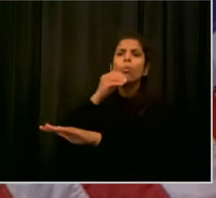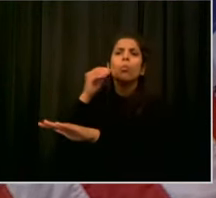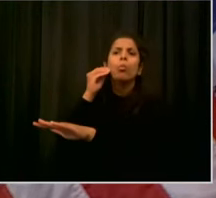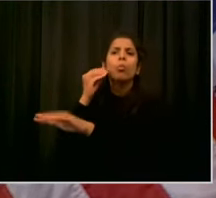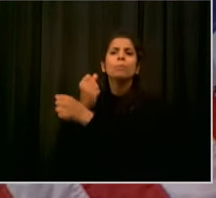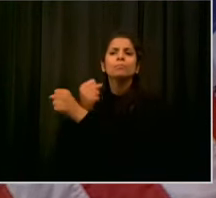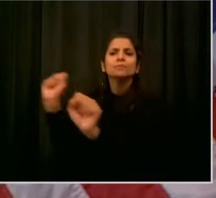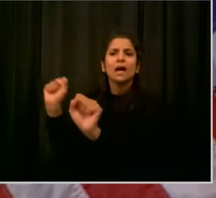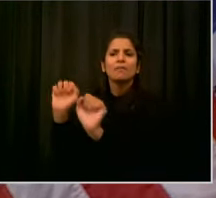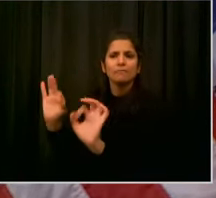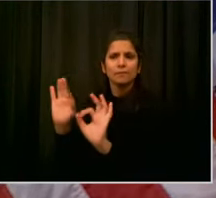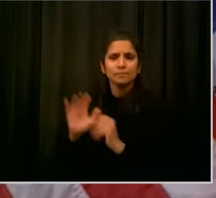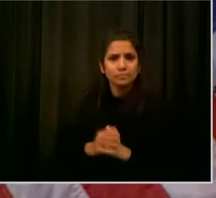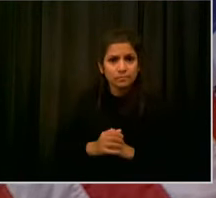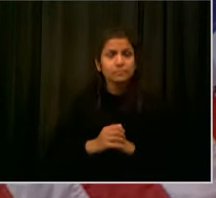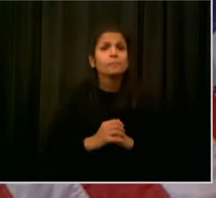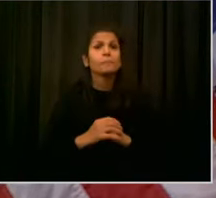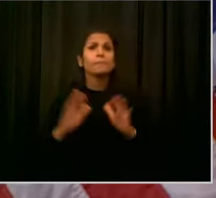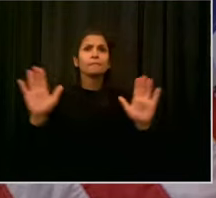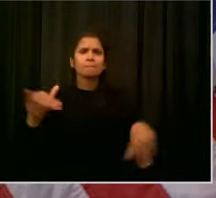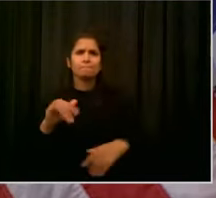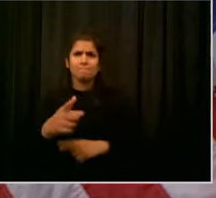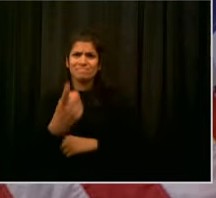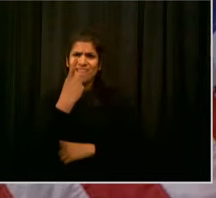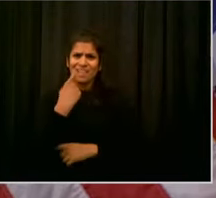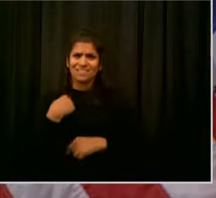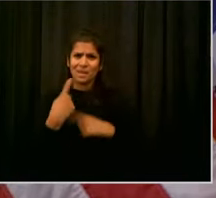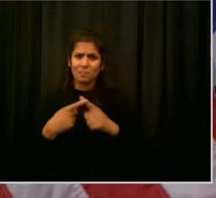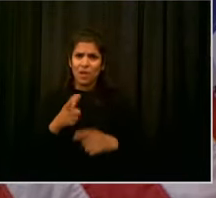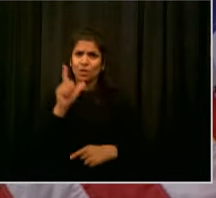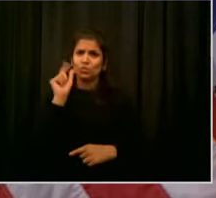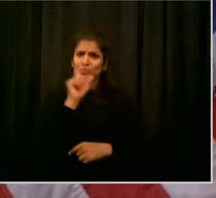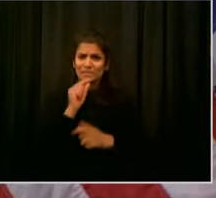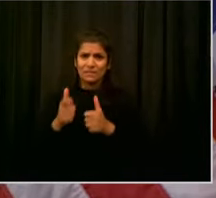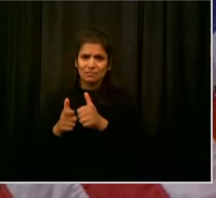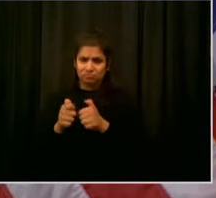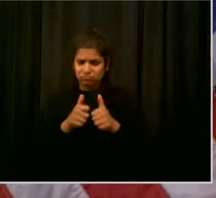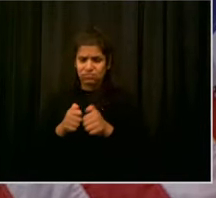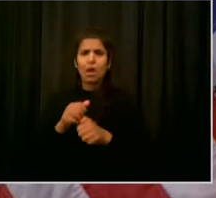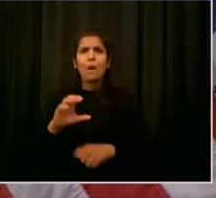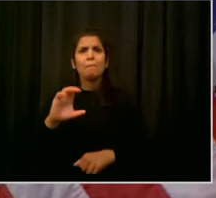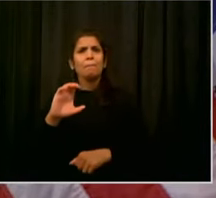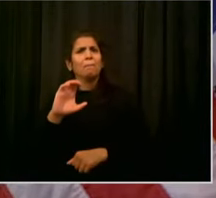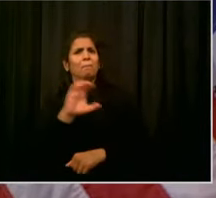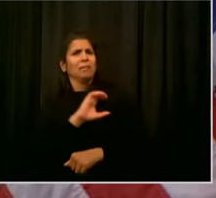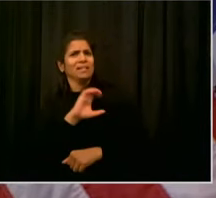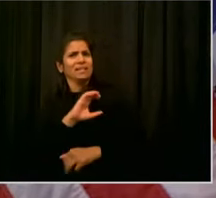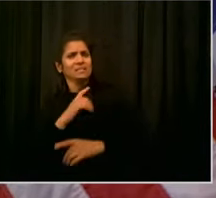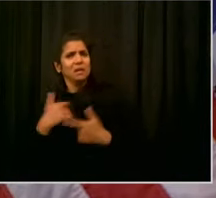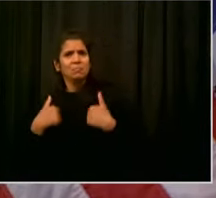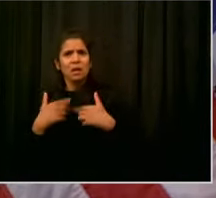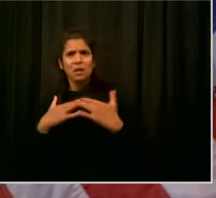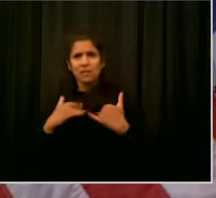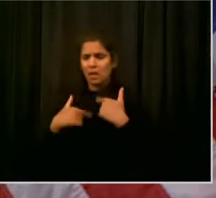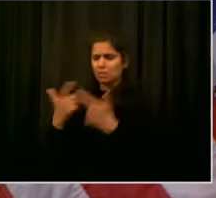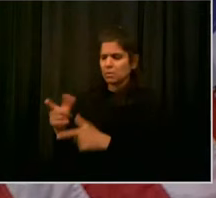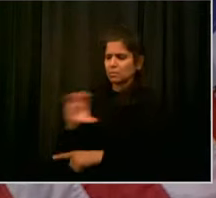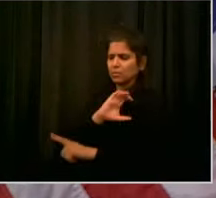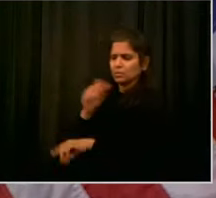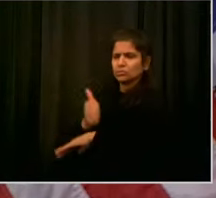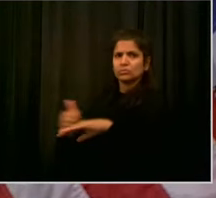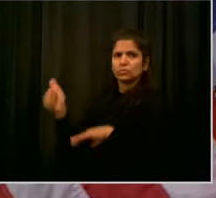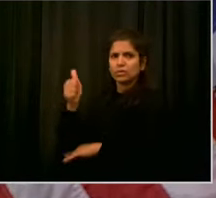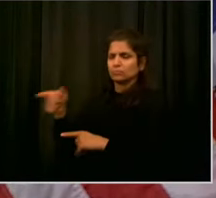speak to those. But I do think, and I've asked Commissioner, Deputy Commissioner John Miller to keep outlining to all of